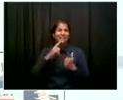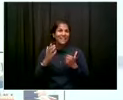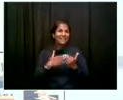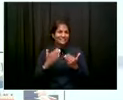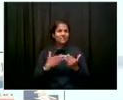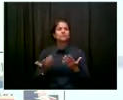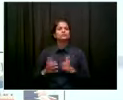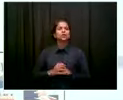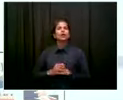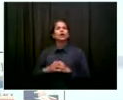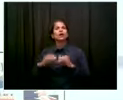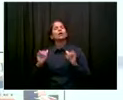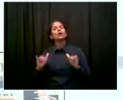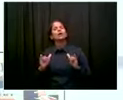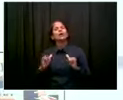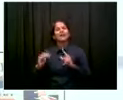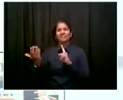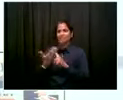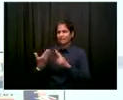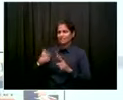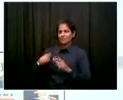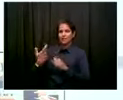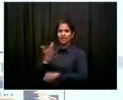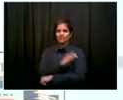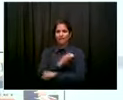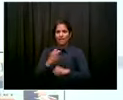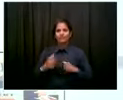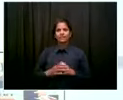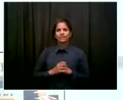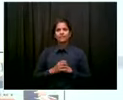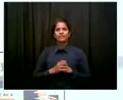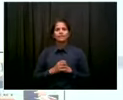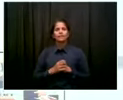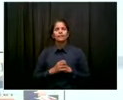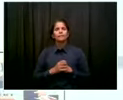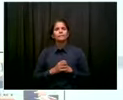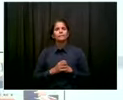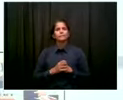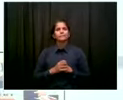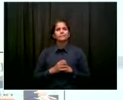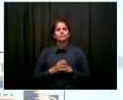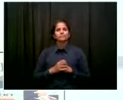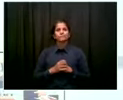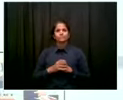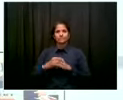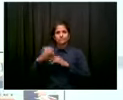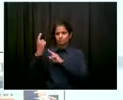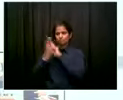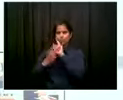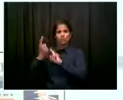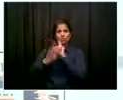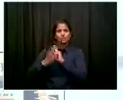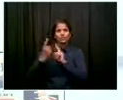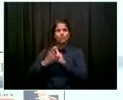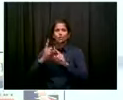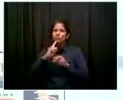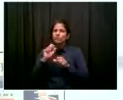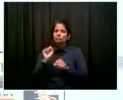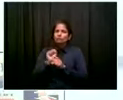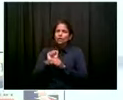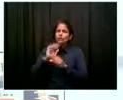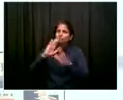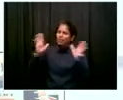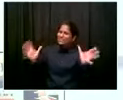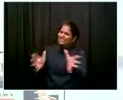answering questions and having those one-on-one conversations that can change minds and we are seeing that yield